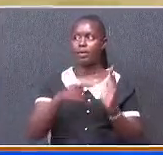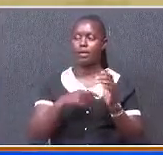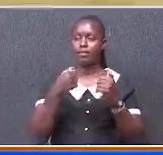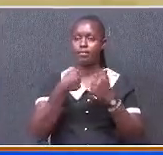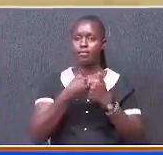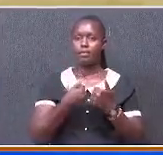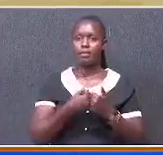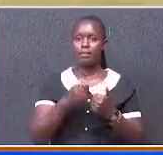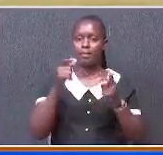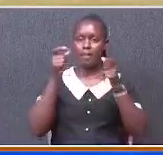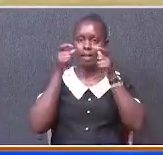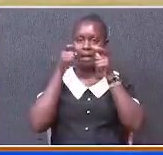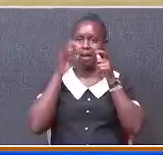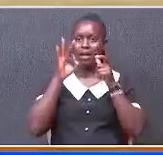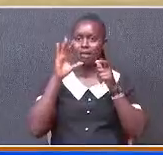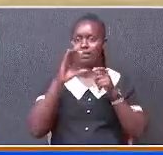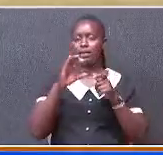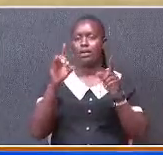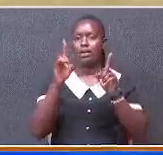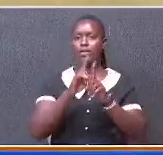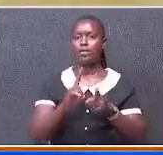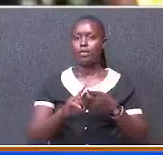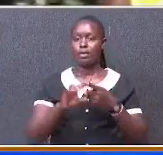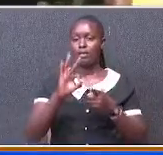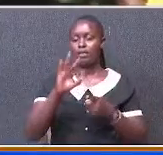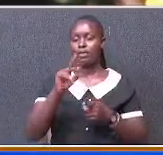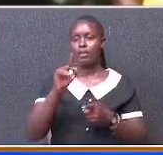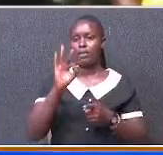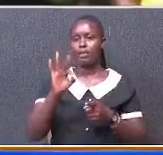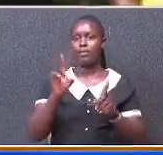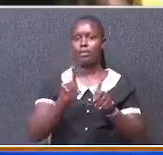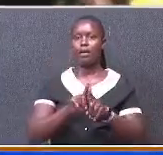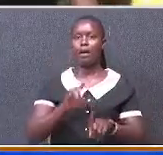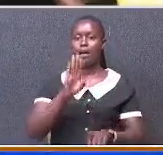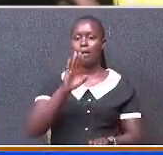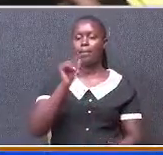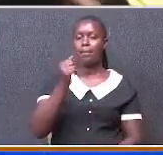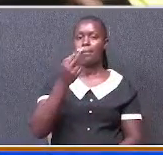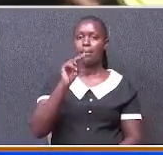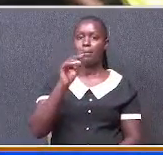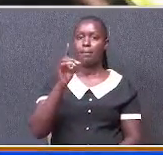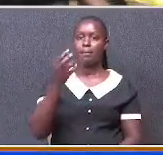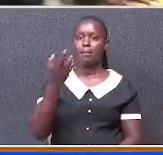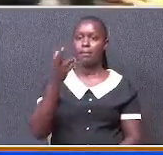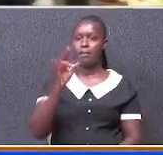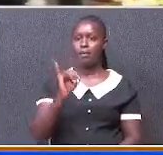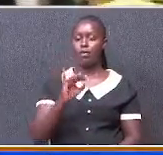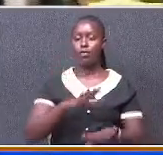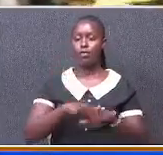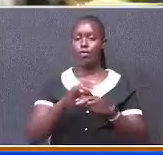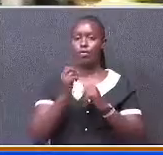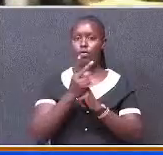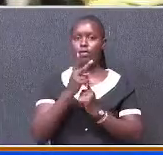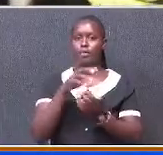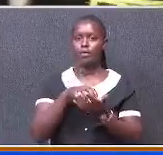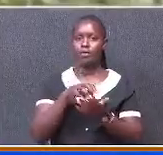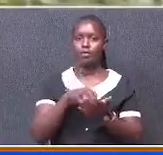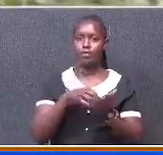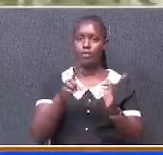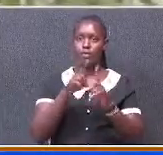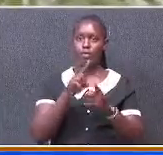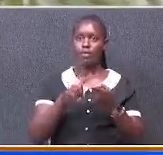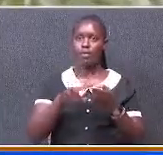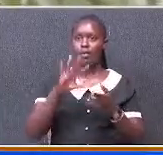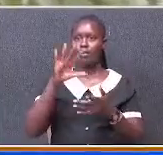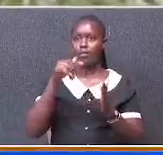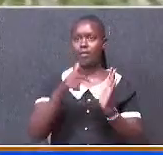leaders Tusker FC in round 8 of the FKF Premier League at the Bandari Sports Club. Bandari sits on the 12th position in the league standings on 5